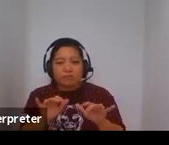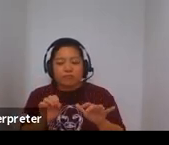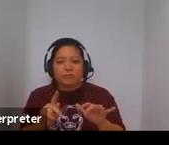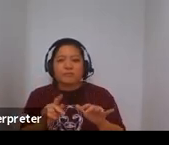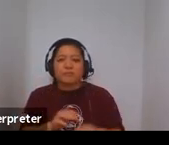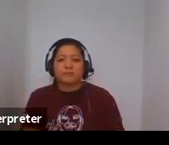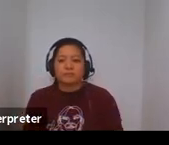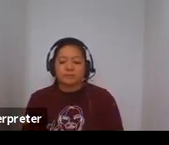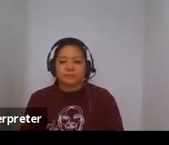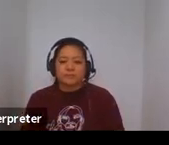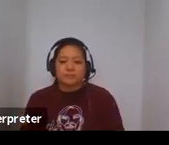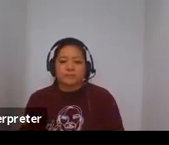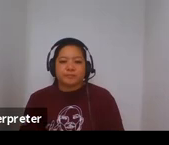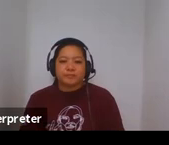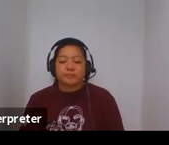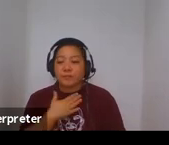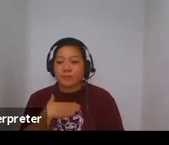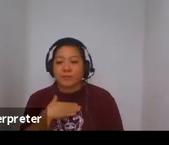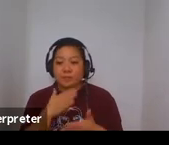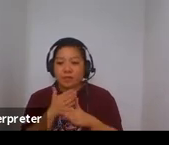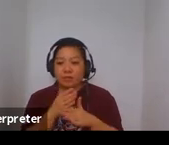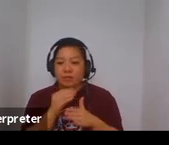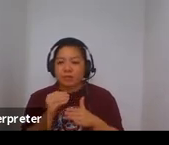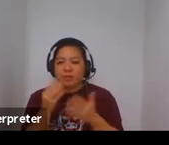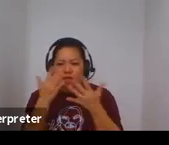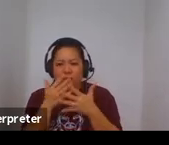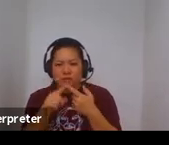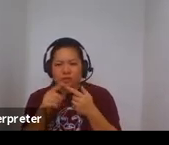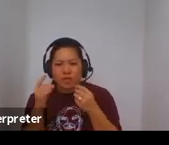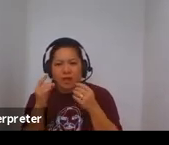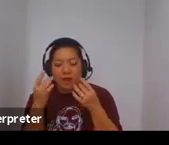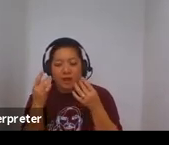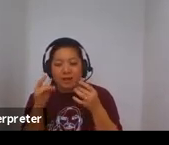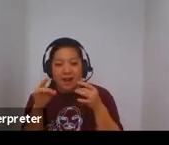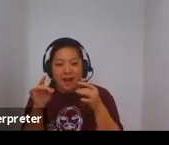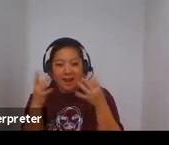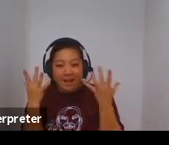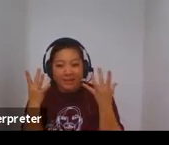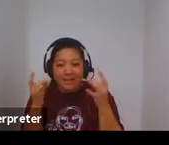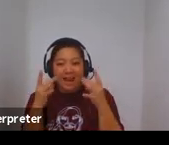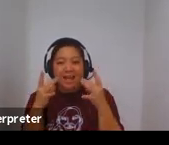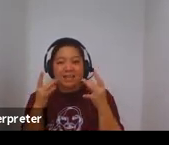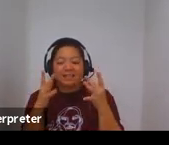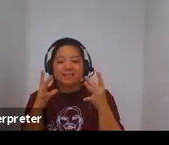I'll write it in the chat. Darkness to Light. And I think the website's